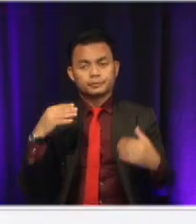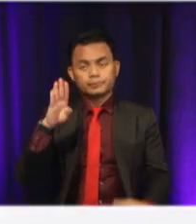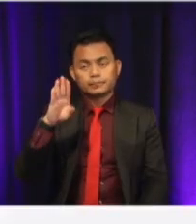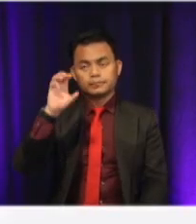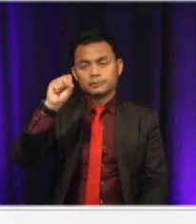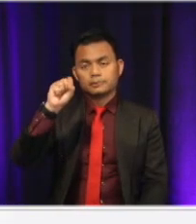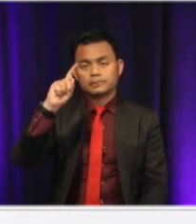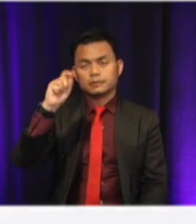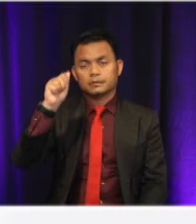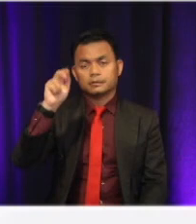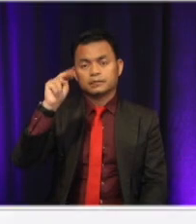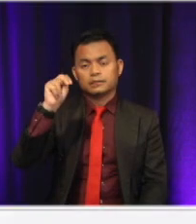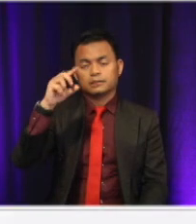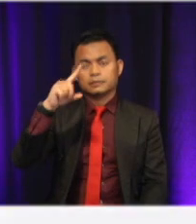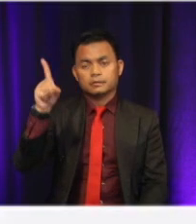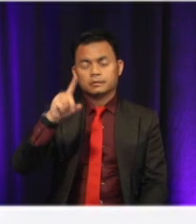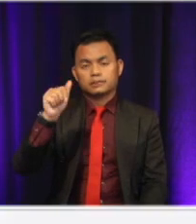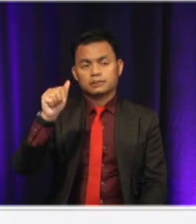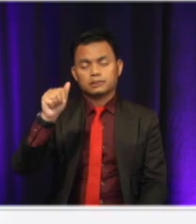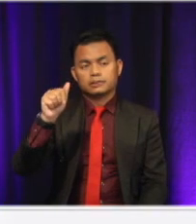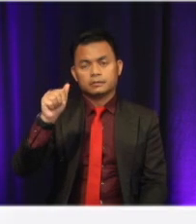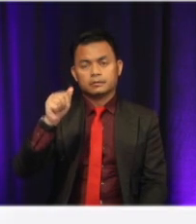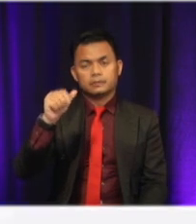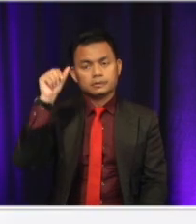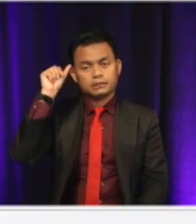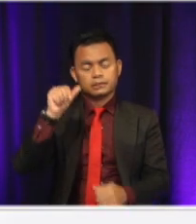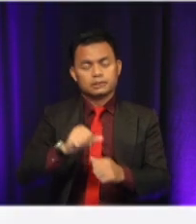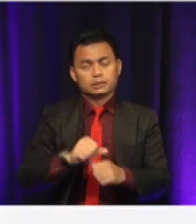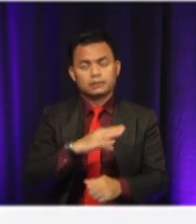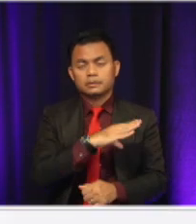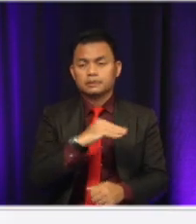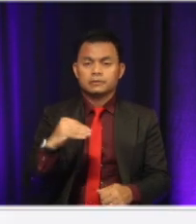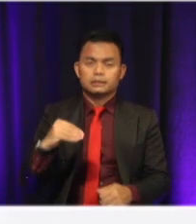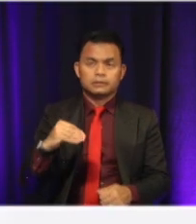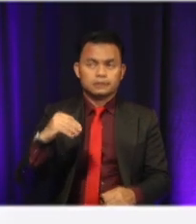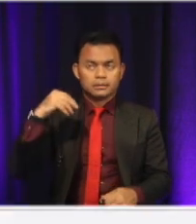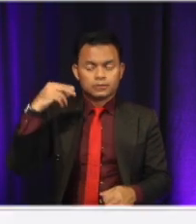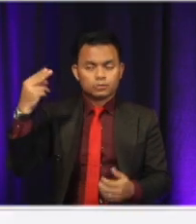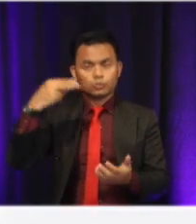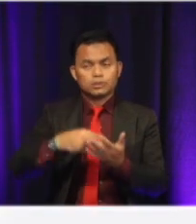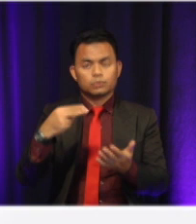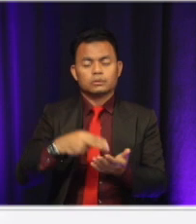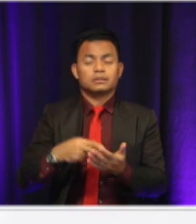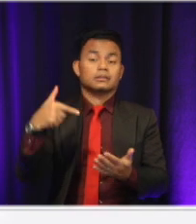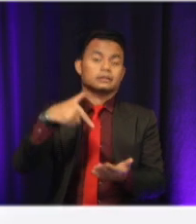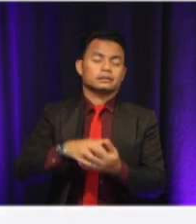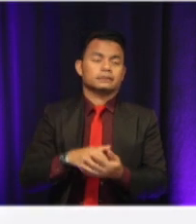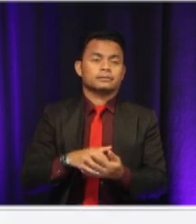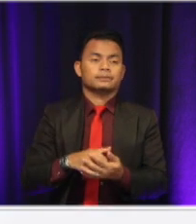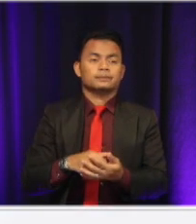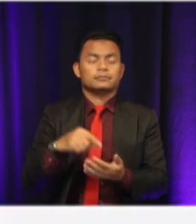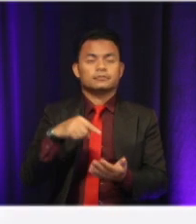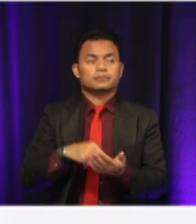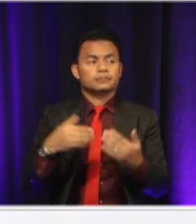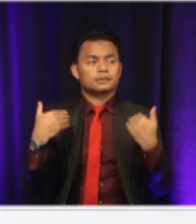the poem very well, you just refresh your memory and focus on the question. The question given is, our elders